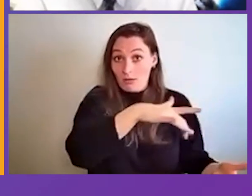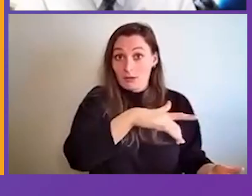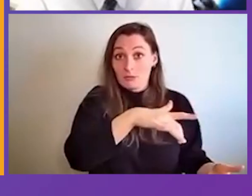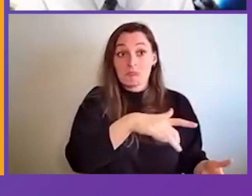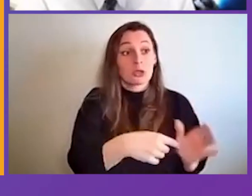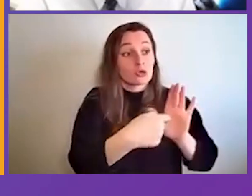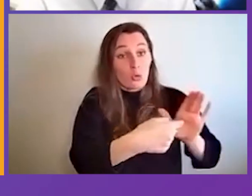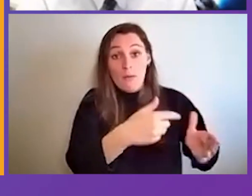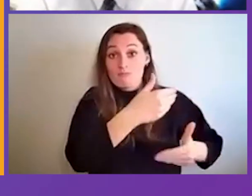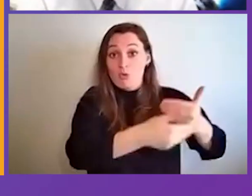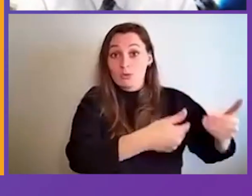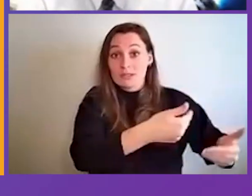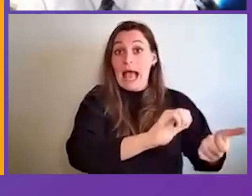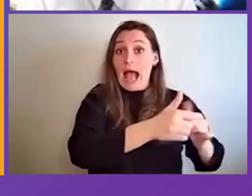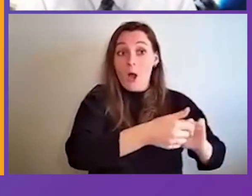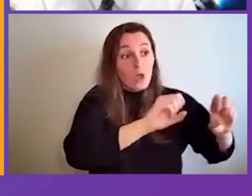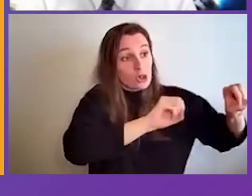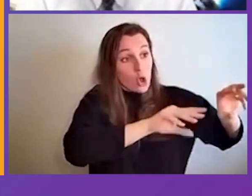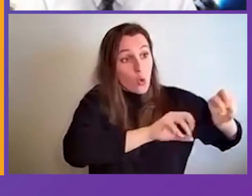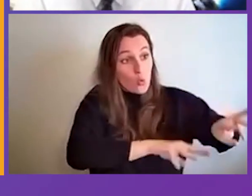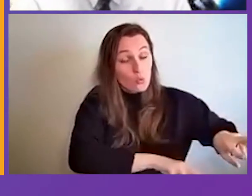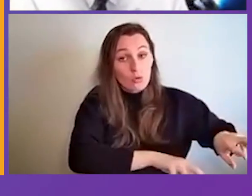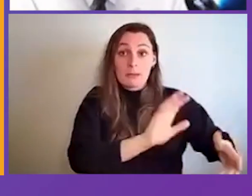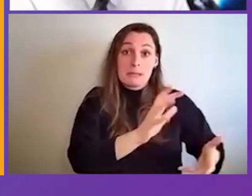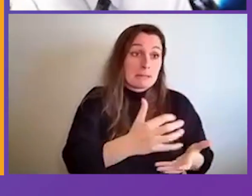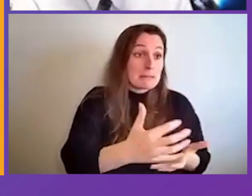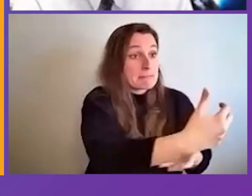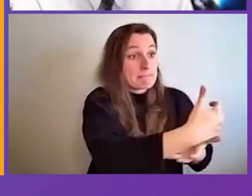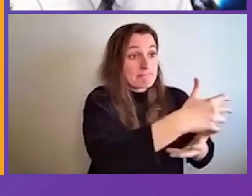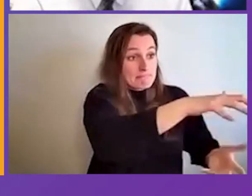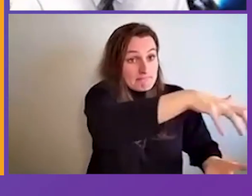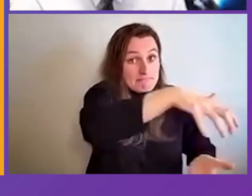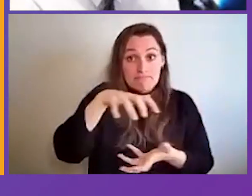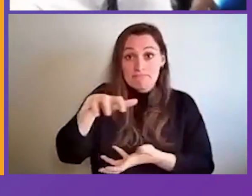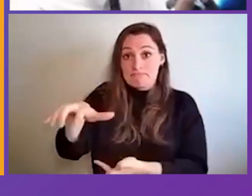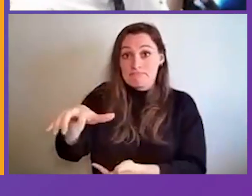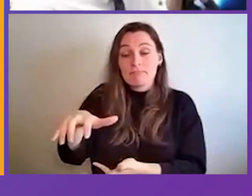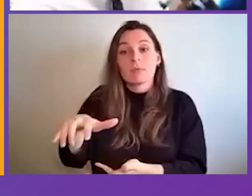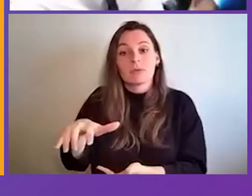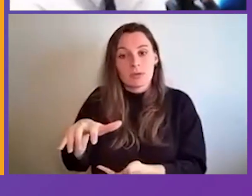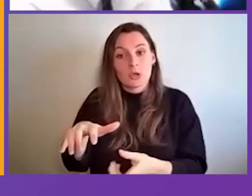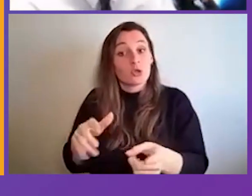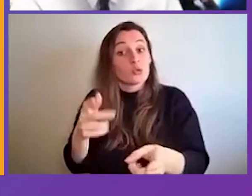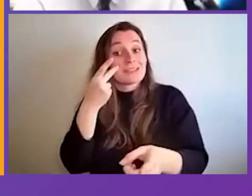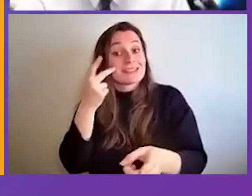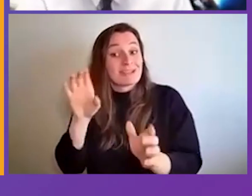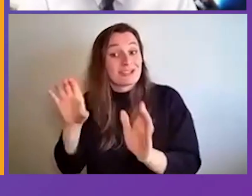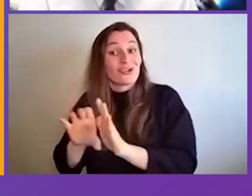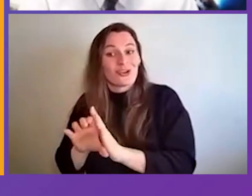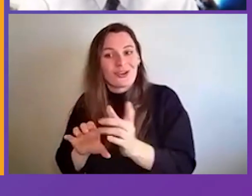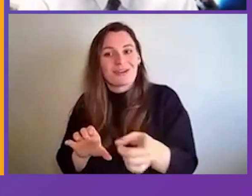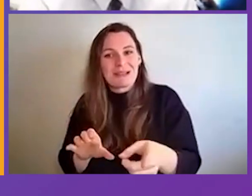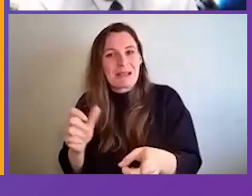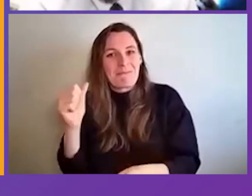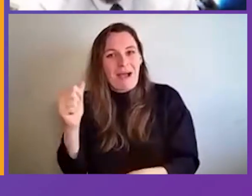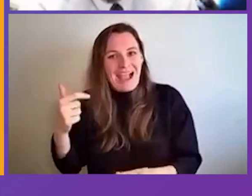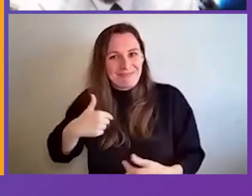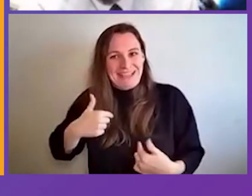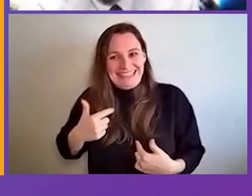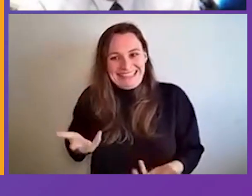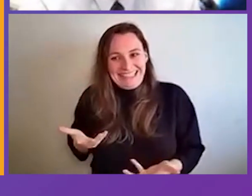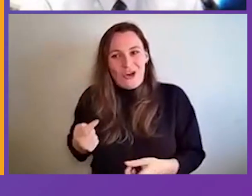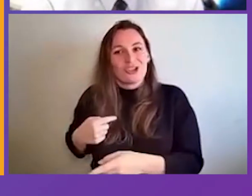unloading and strapping down a wheelchair. The wheelchair that you see in the picture there is actually the one that's behind me here. It's one that we